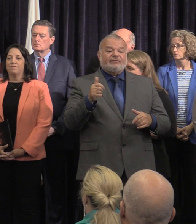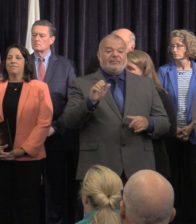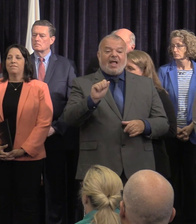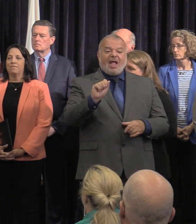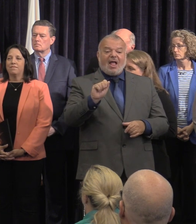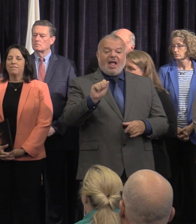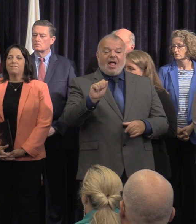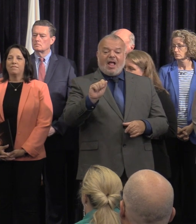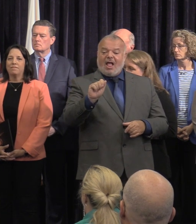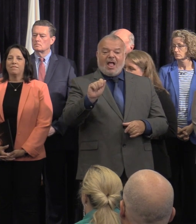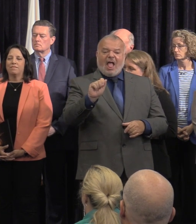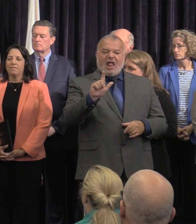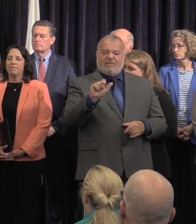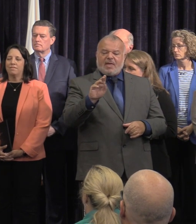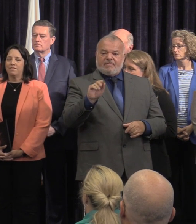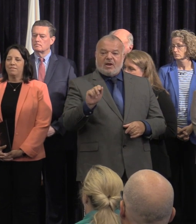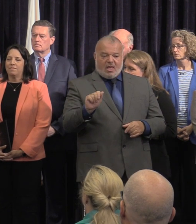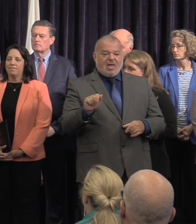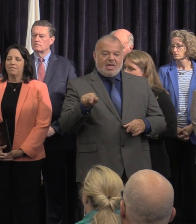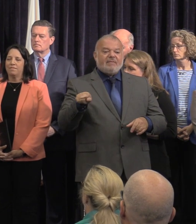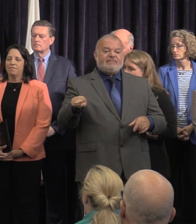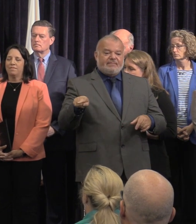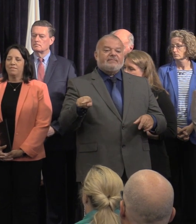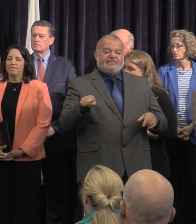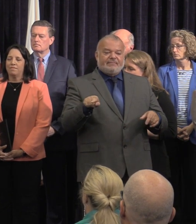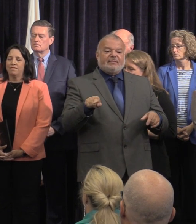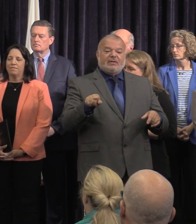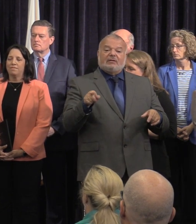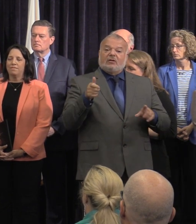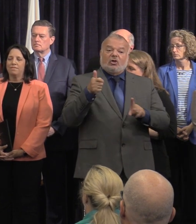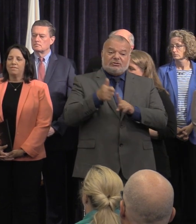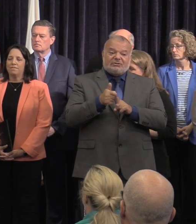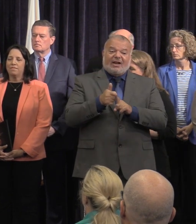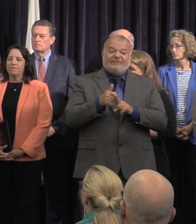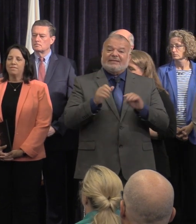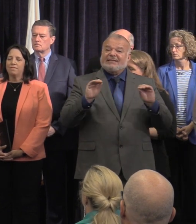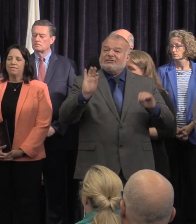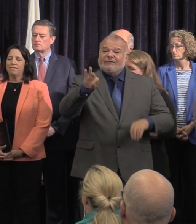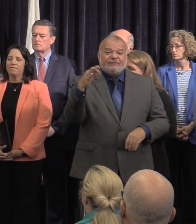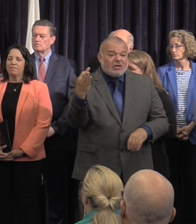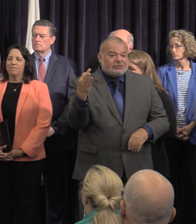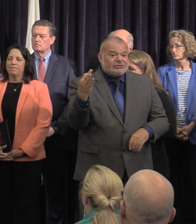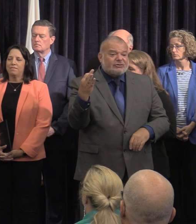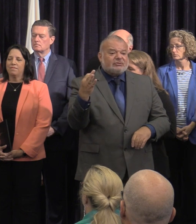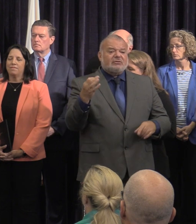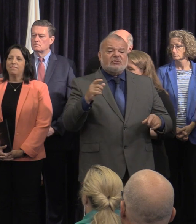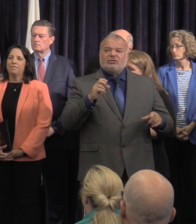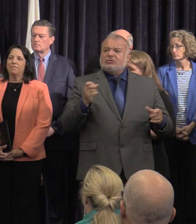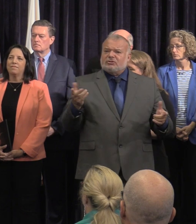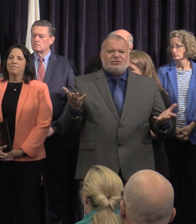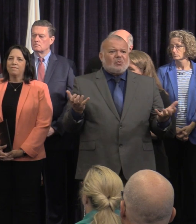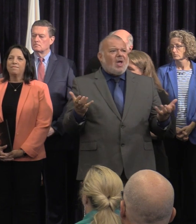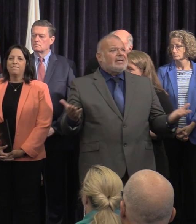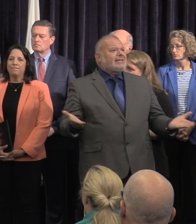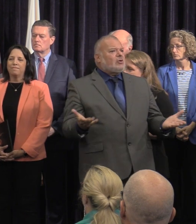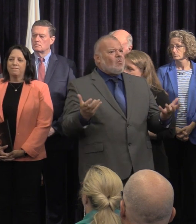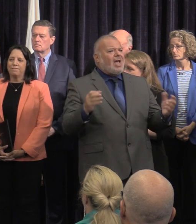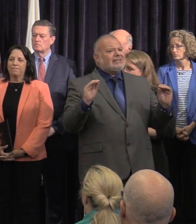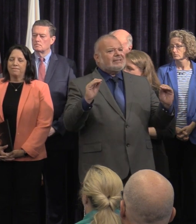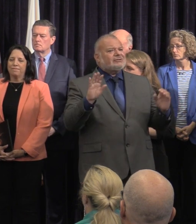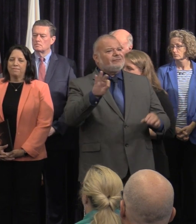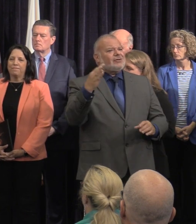teacher and would like to teach again. These were just some of the very first people we bumped